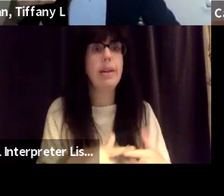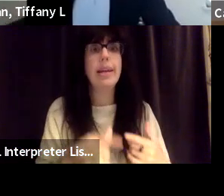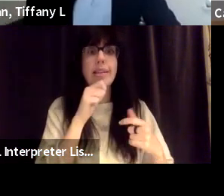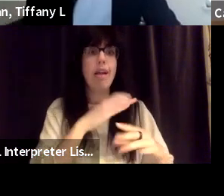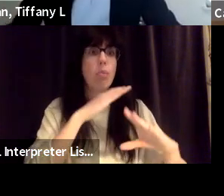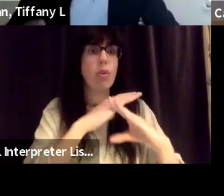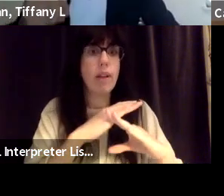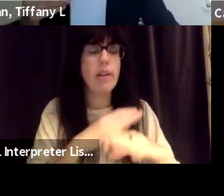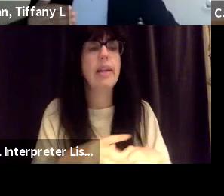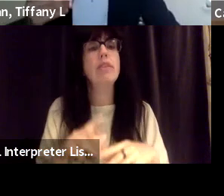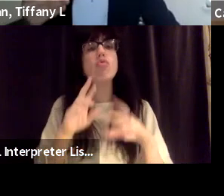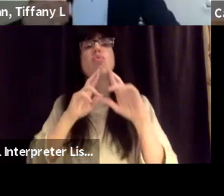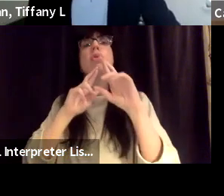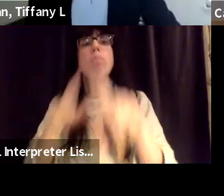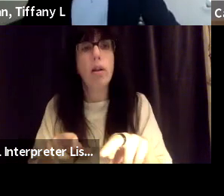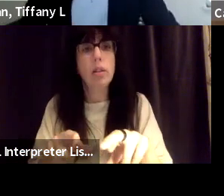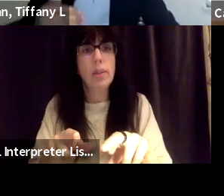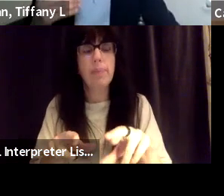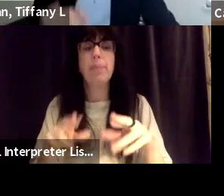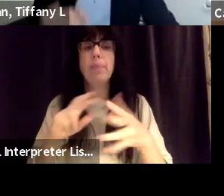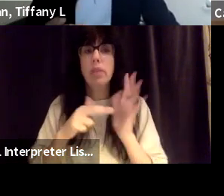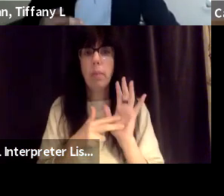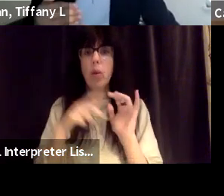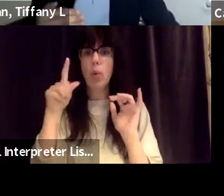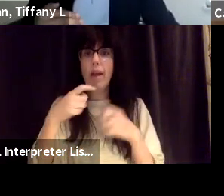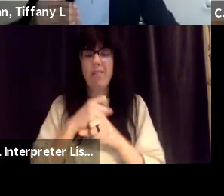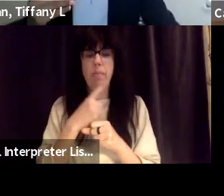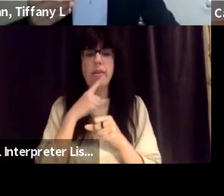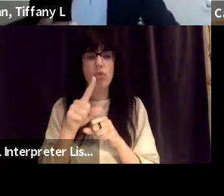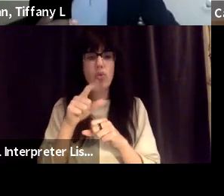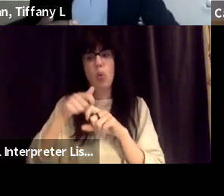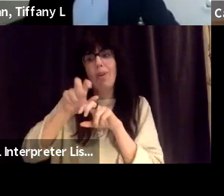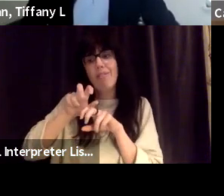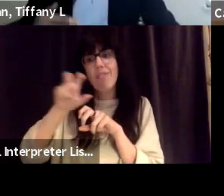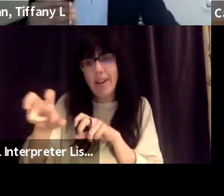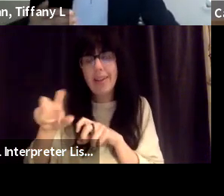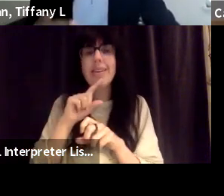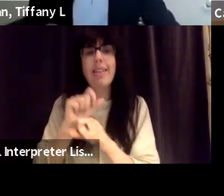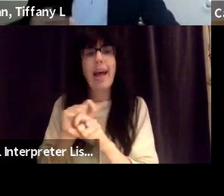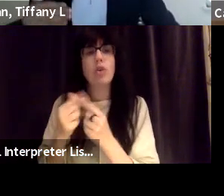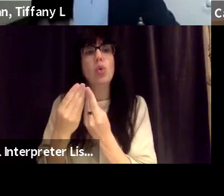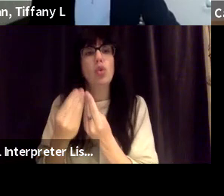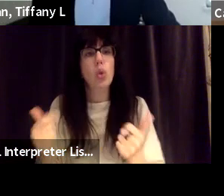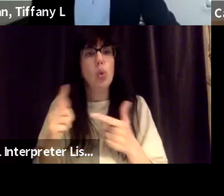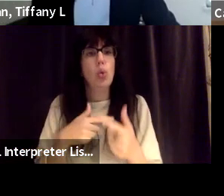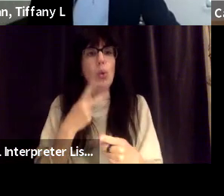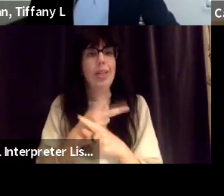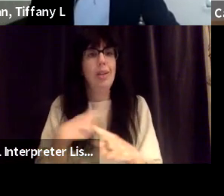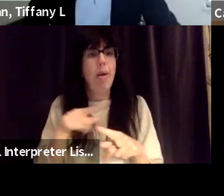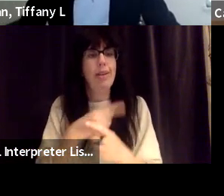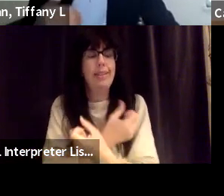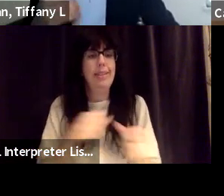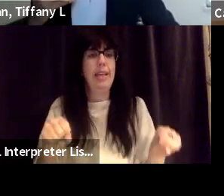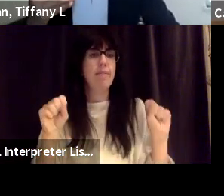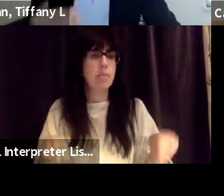responding to. And so we have to make sure that we are funding the solutions in our communities that keep us the safest possible. When